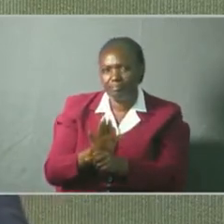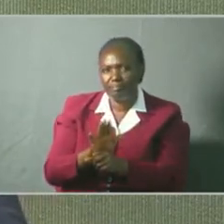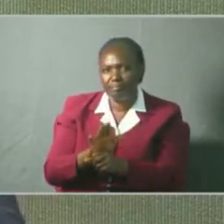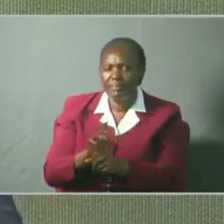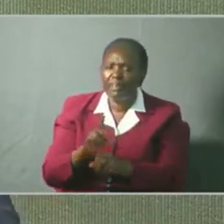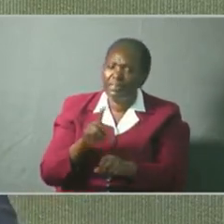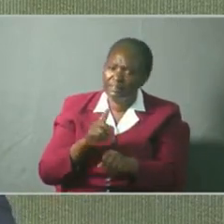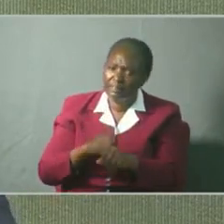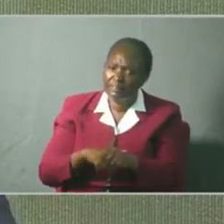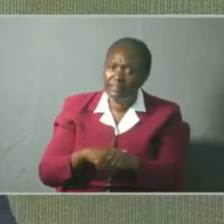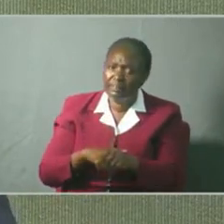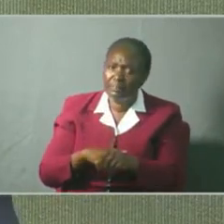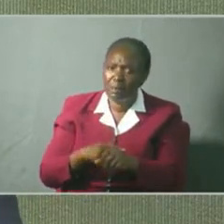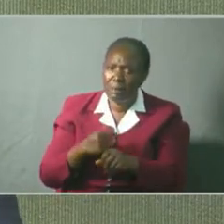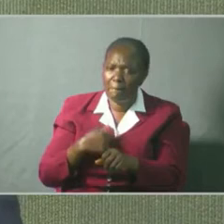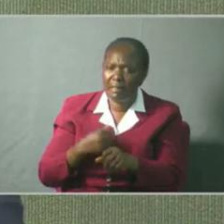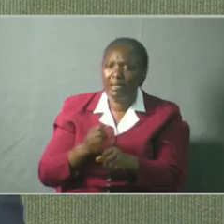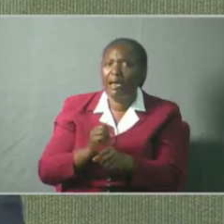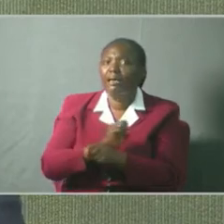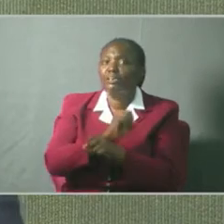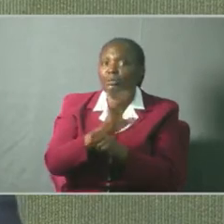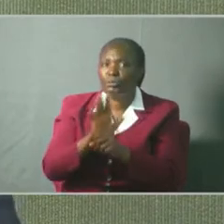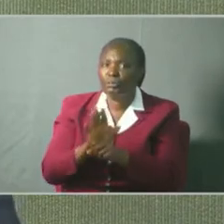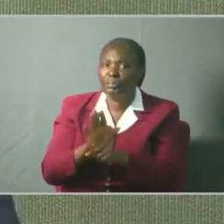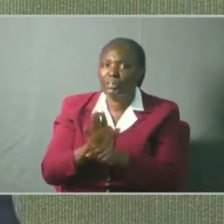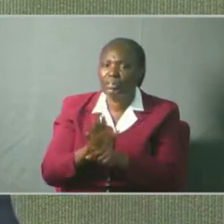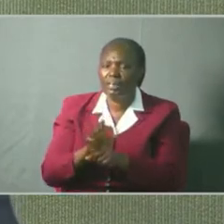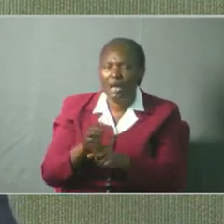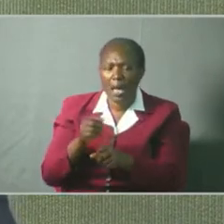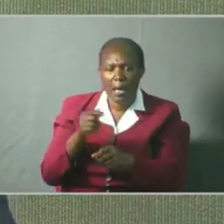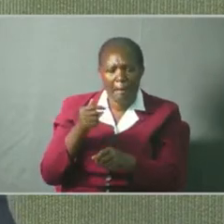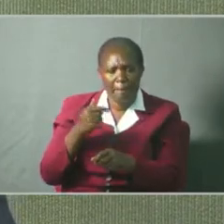at the time that I got COVID, I had no insurance cover.